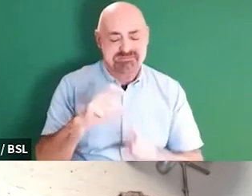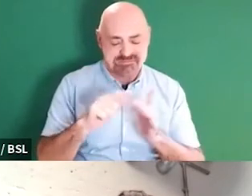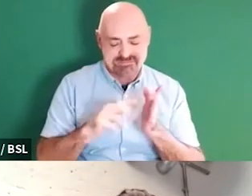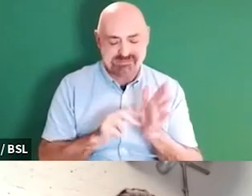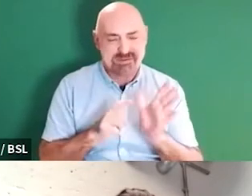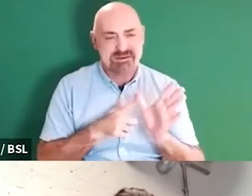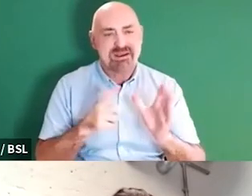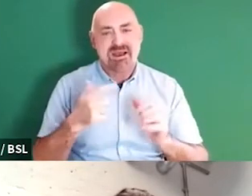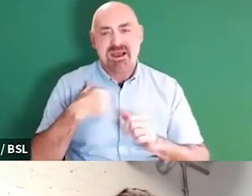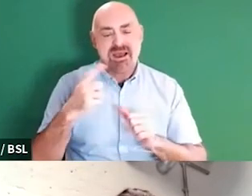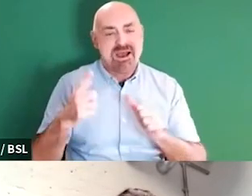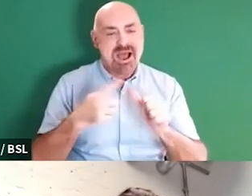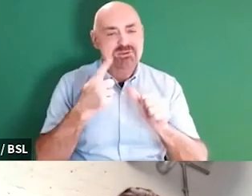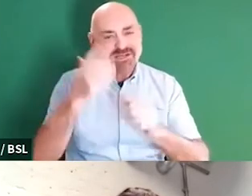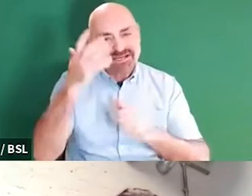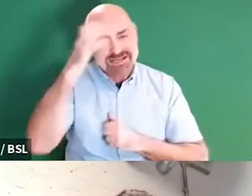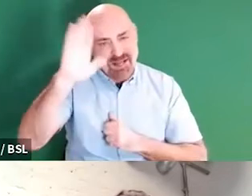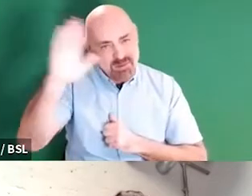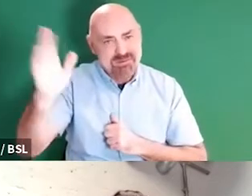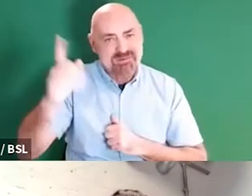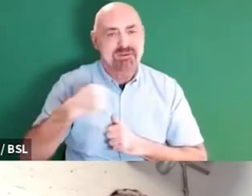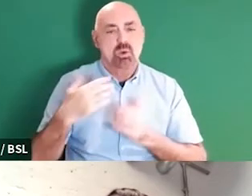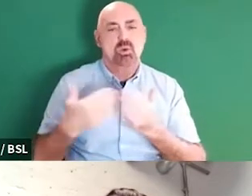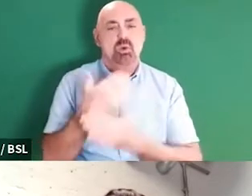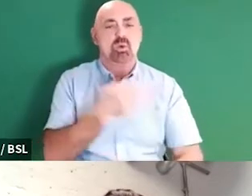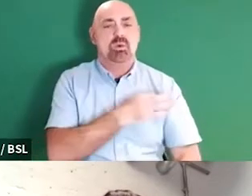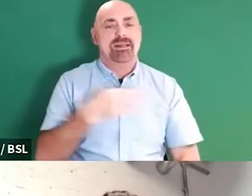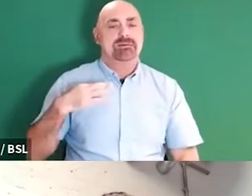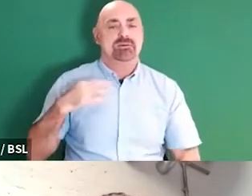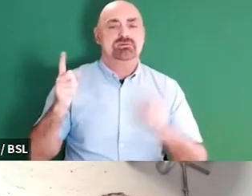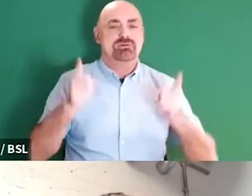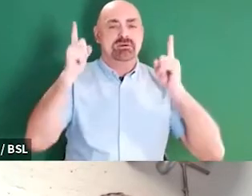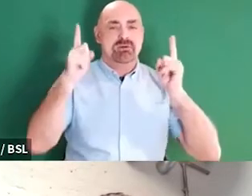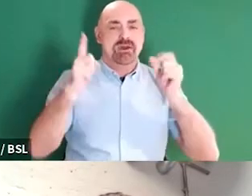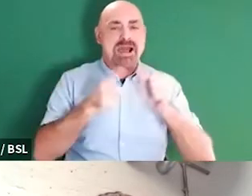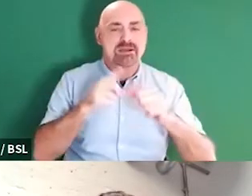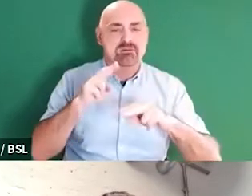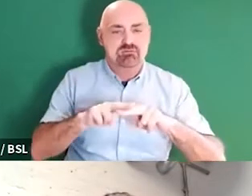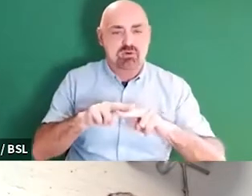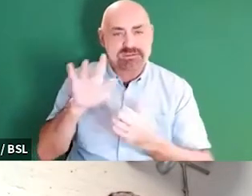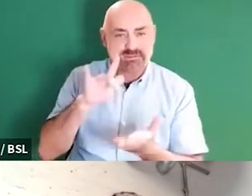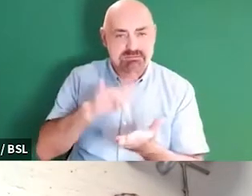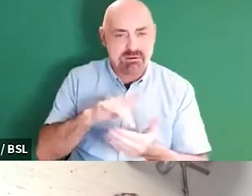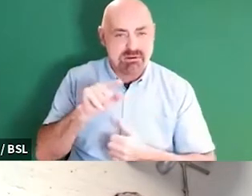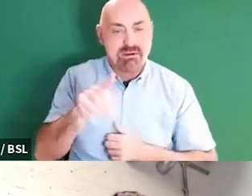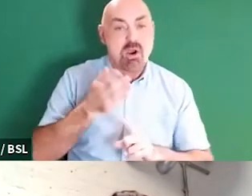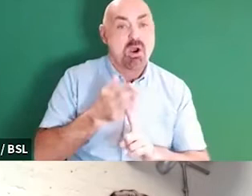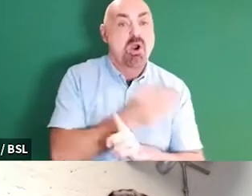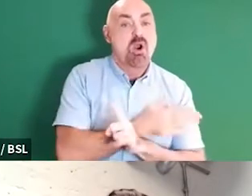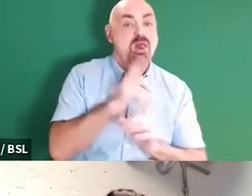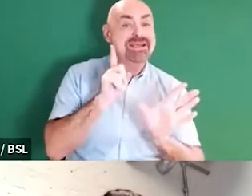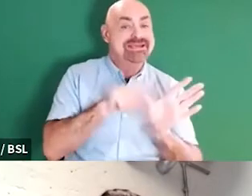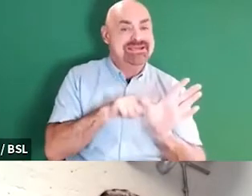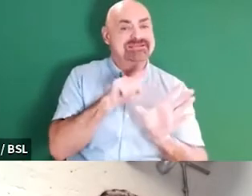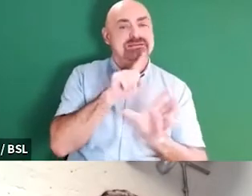Andrea King. Everybody, nice to meet you. I'm the new clinical director for the Anna Freud Centre, of which early years is one part of the